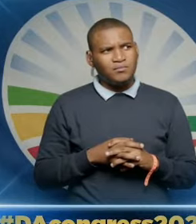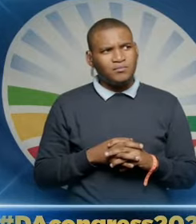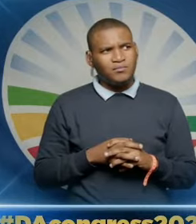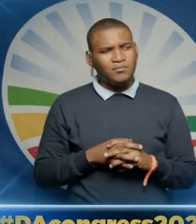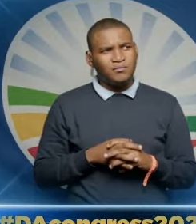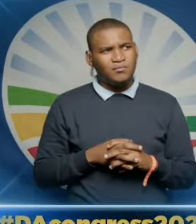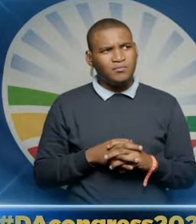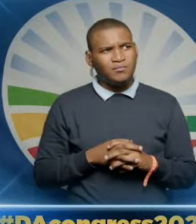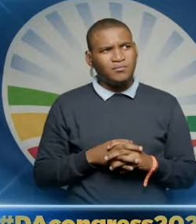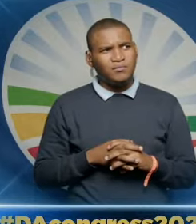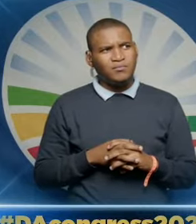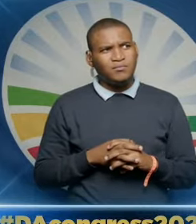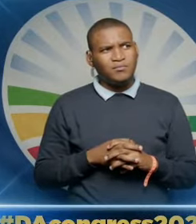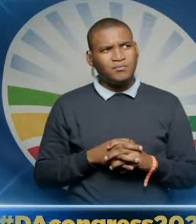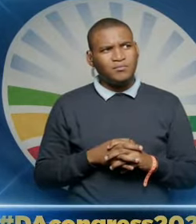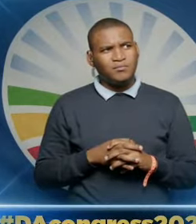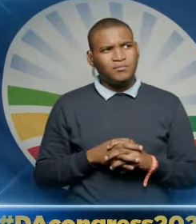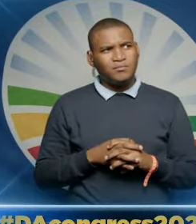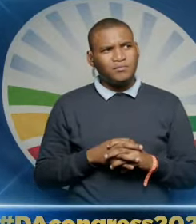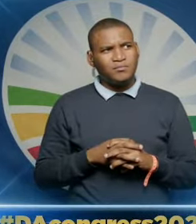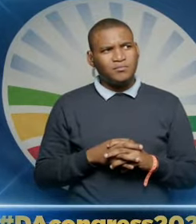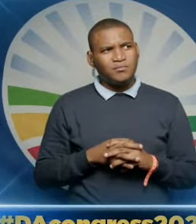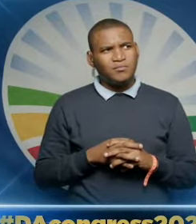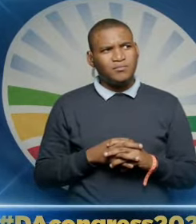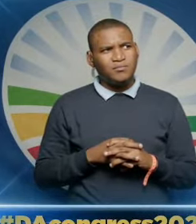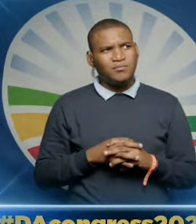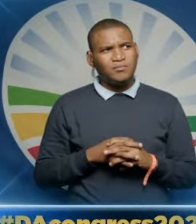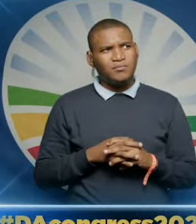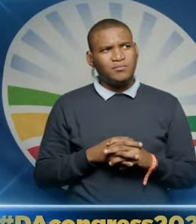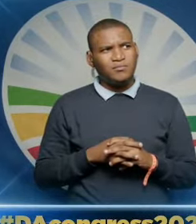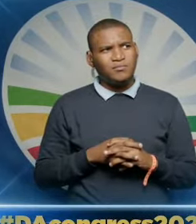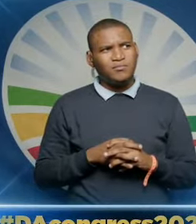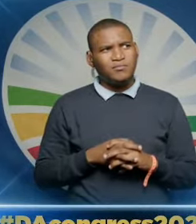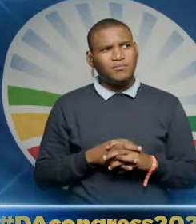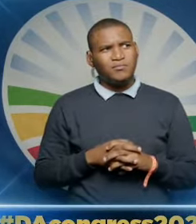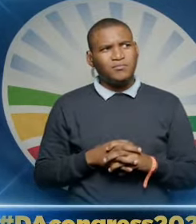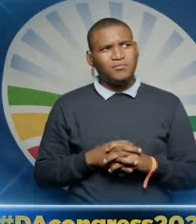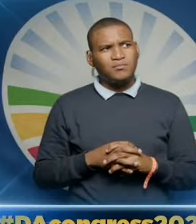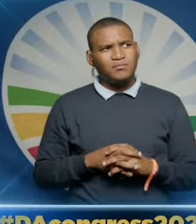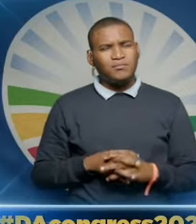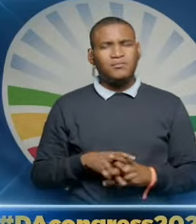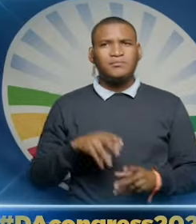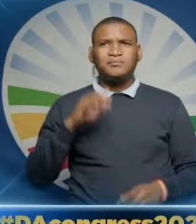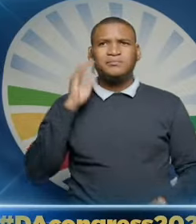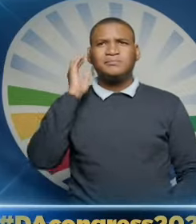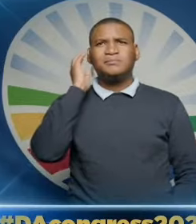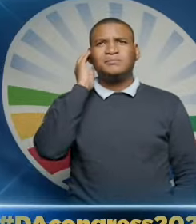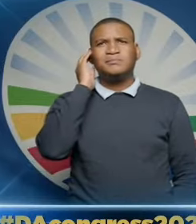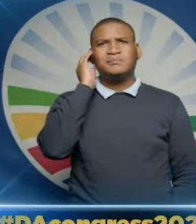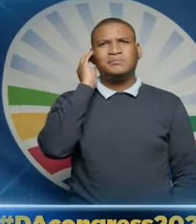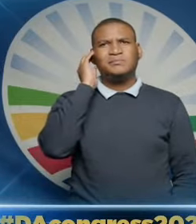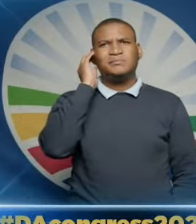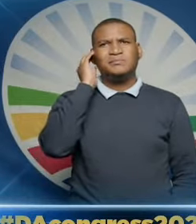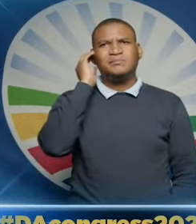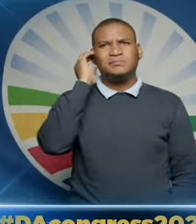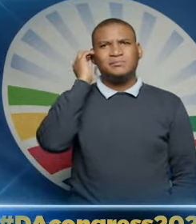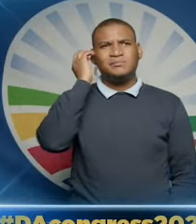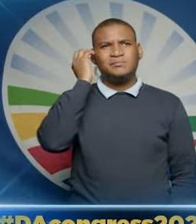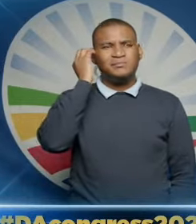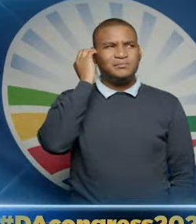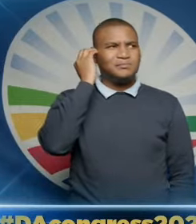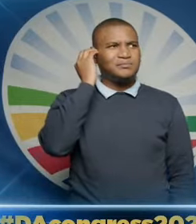a difference, Chris, you are doing so much. The only blue spot in